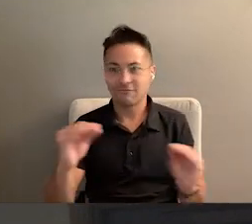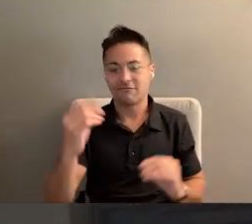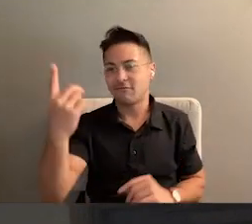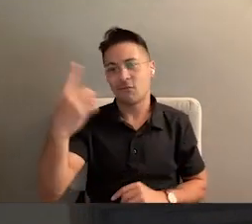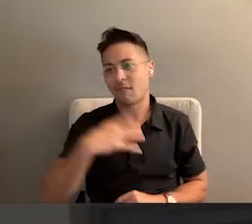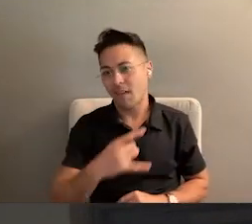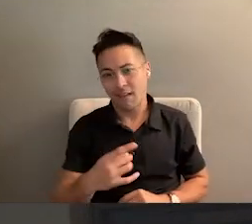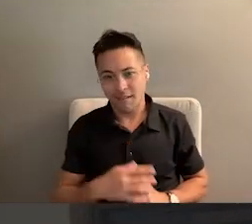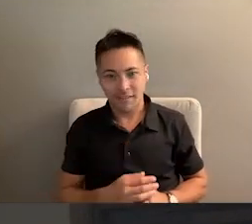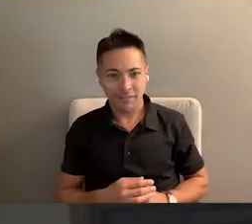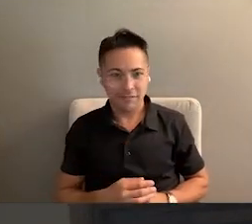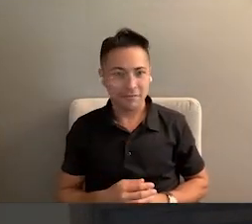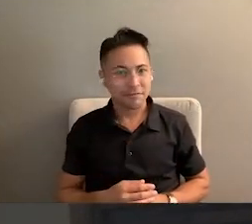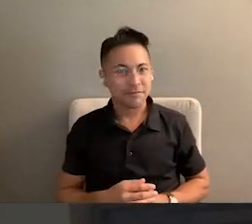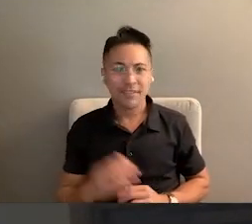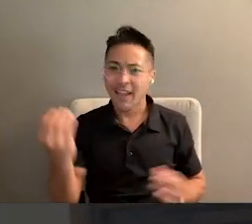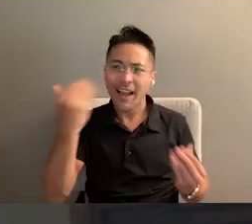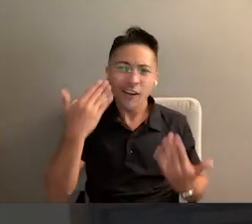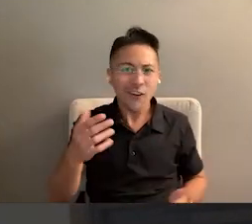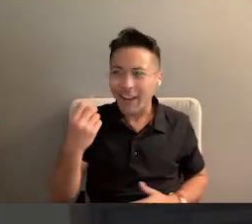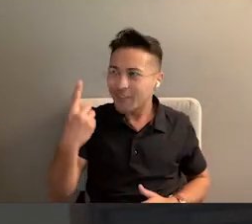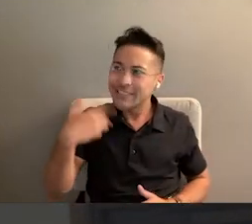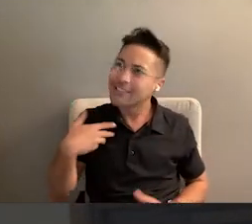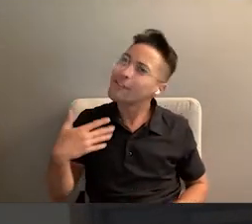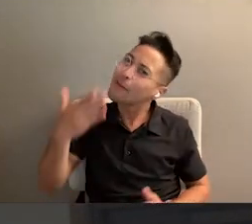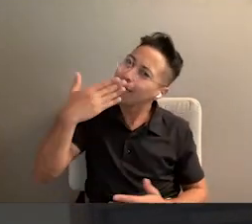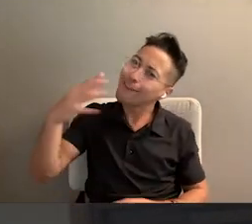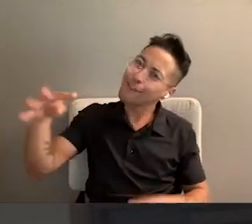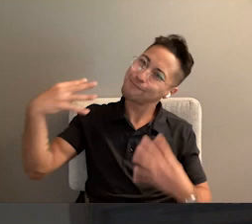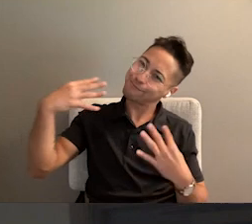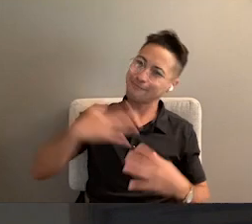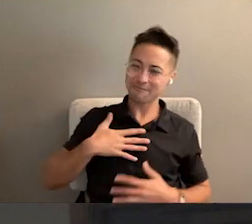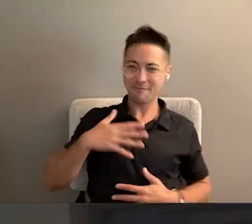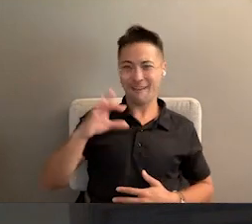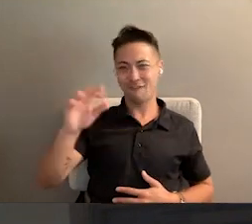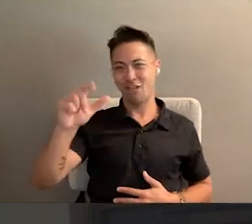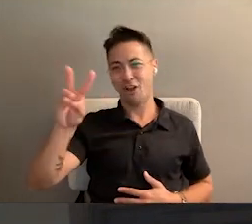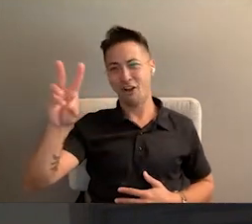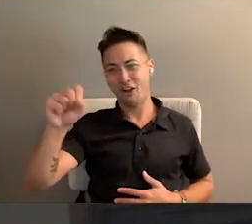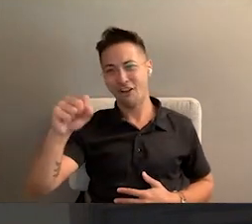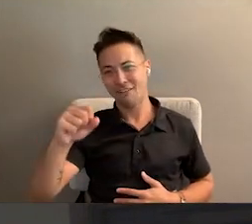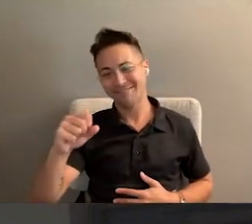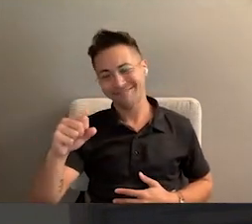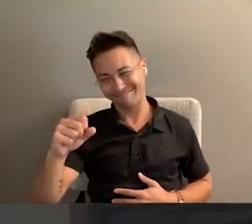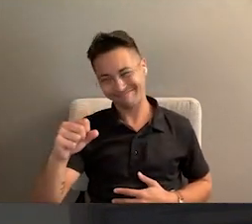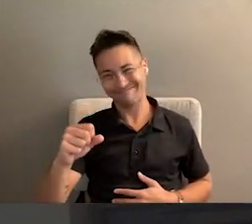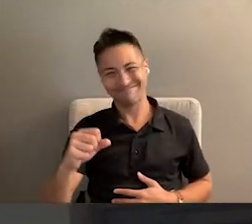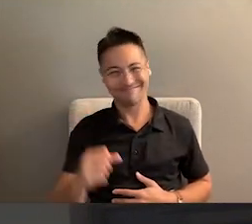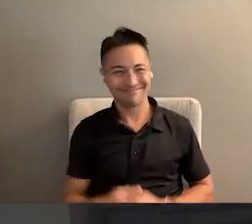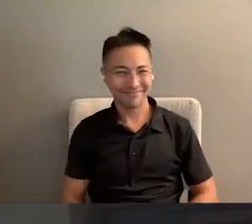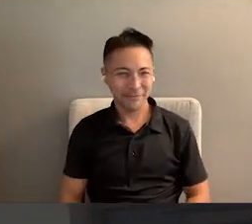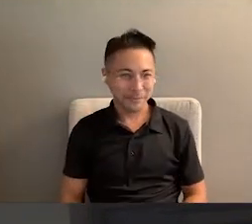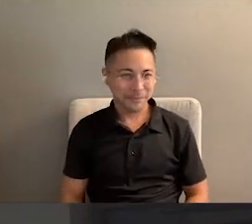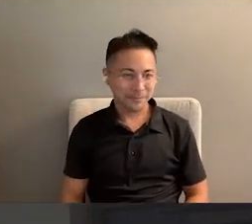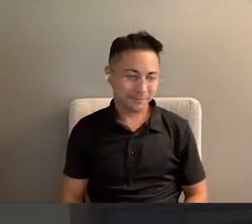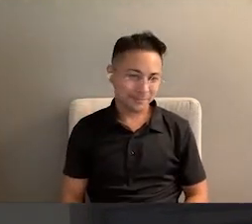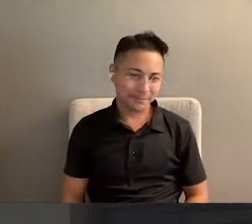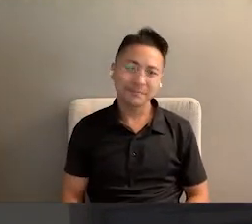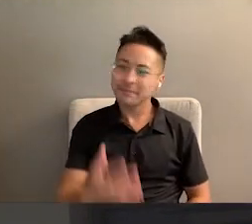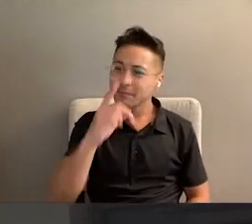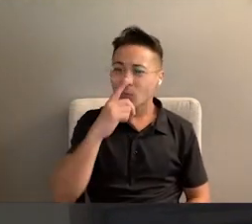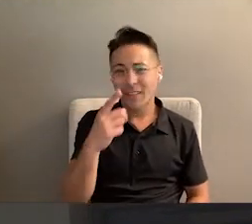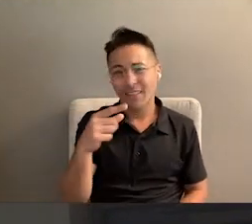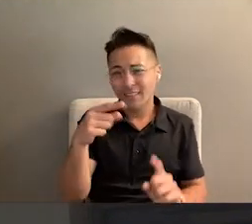being pointed out to them. Nobody likes that. I don't know anybody who says, oh, thank you for pointing out all my flaws,